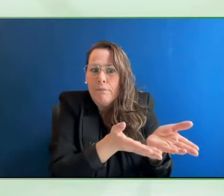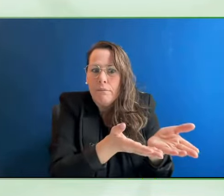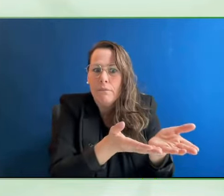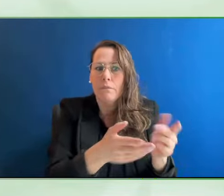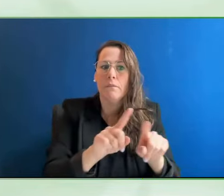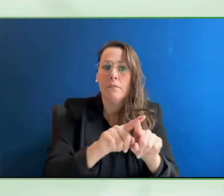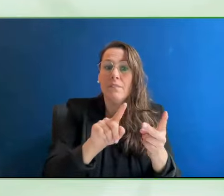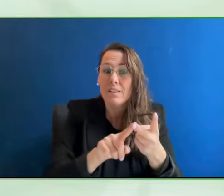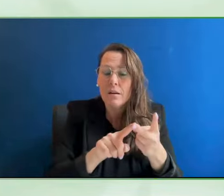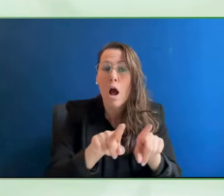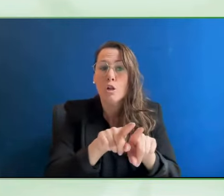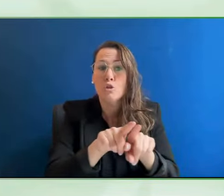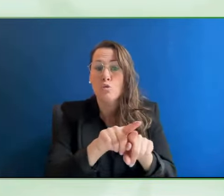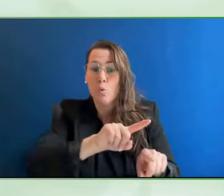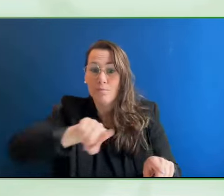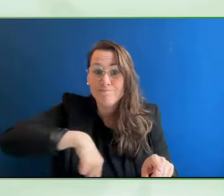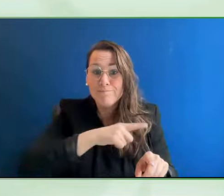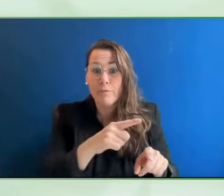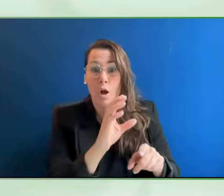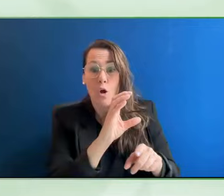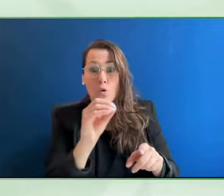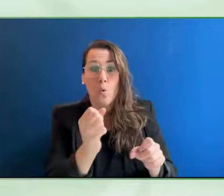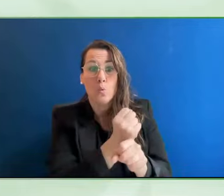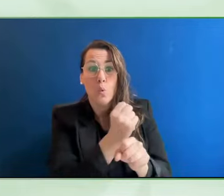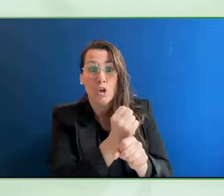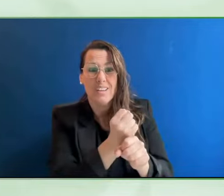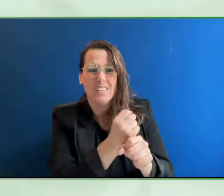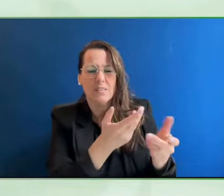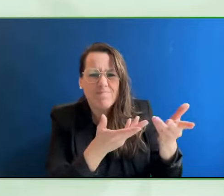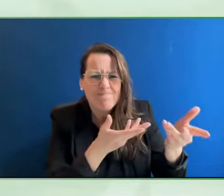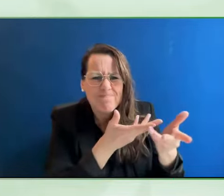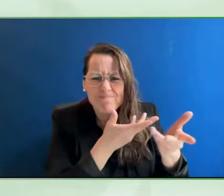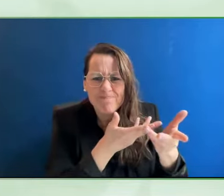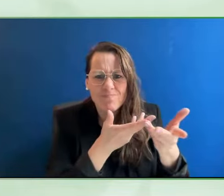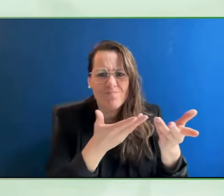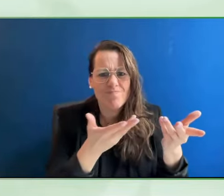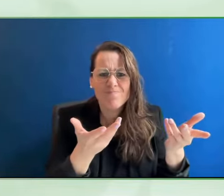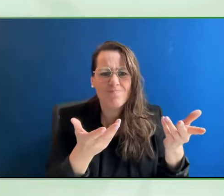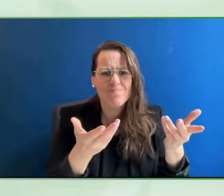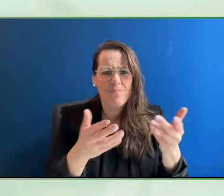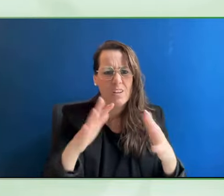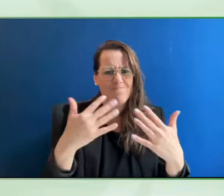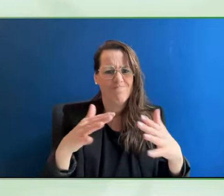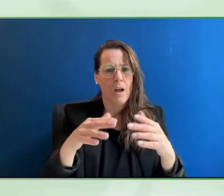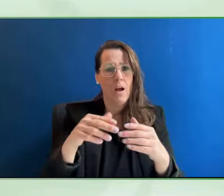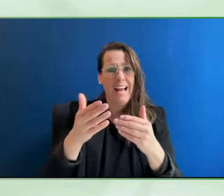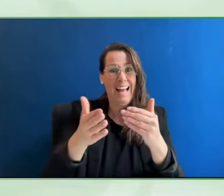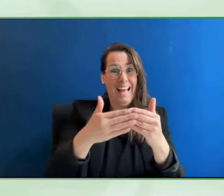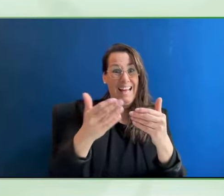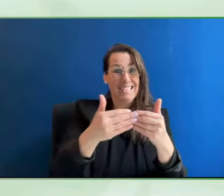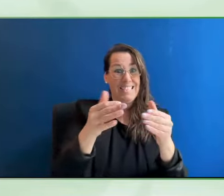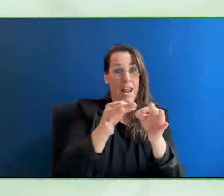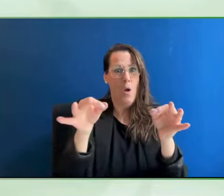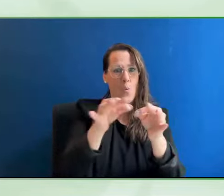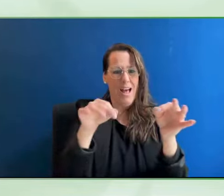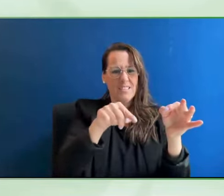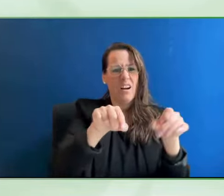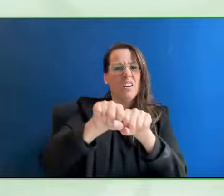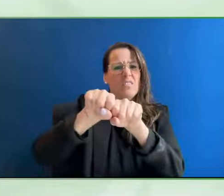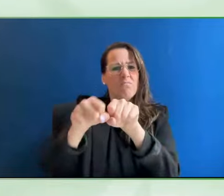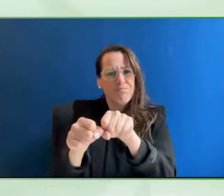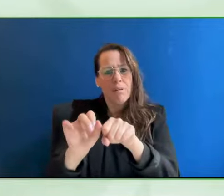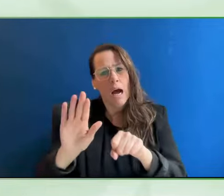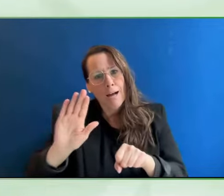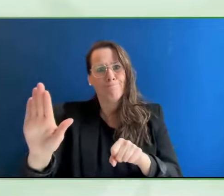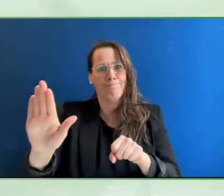like other groups, like deaf or blind people. And for this point, we have great expectations in our new EU